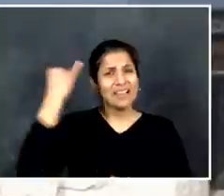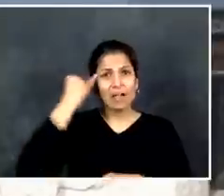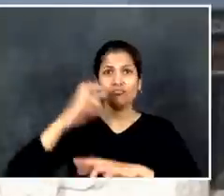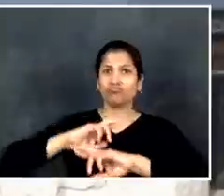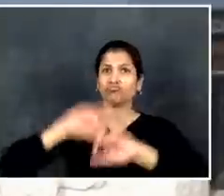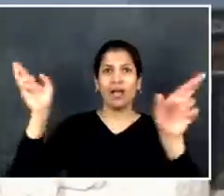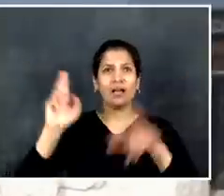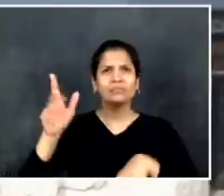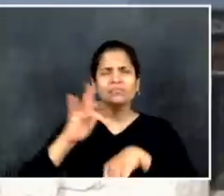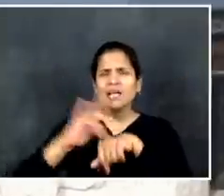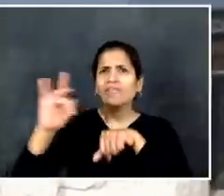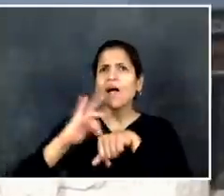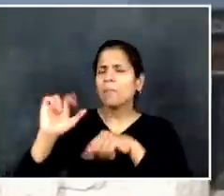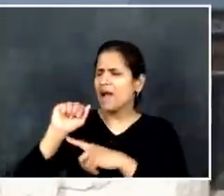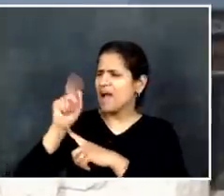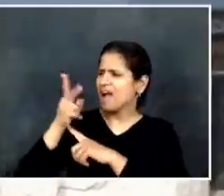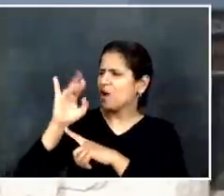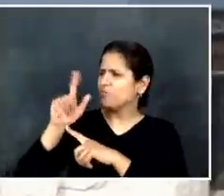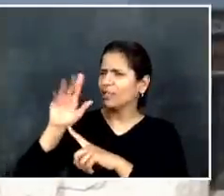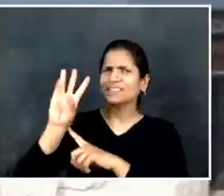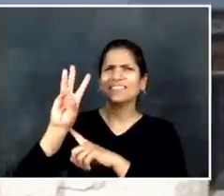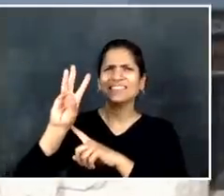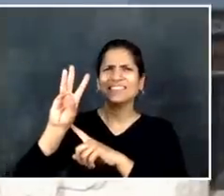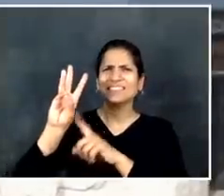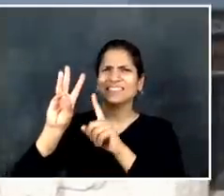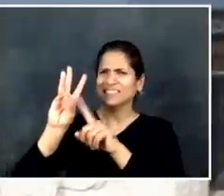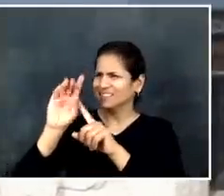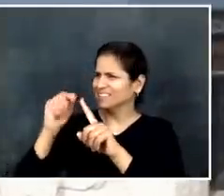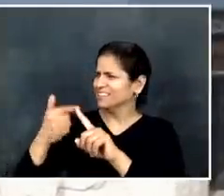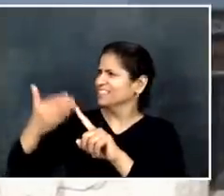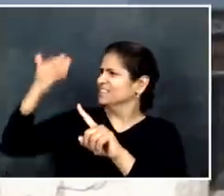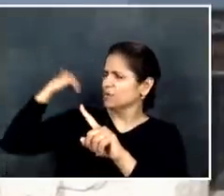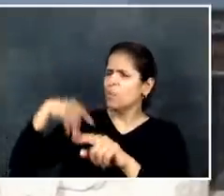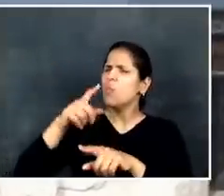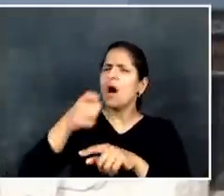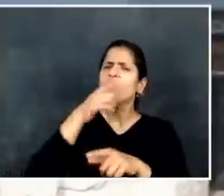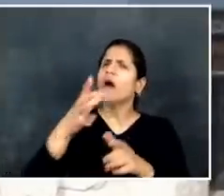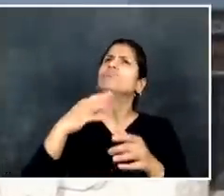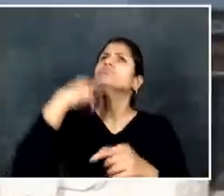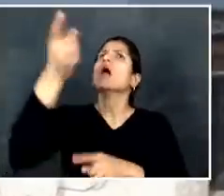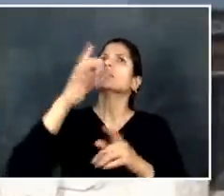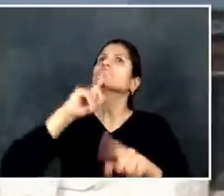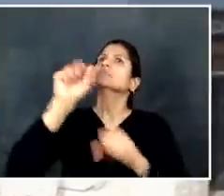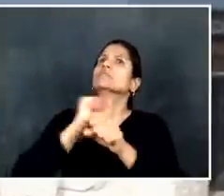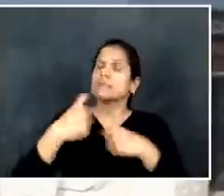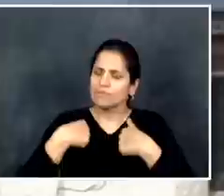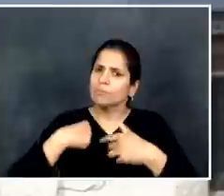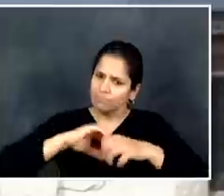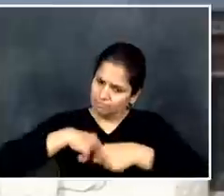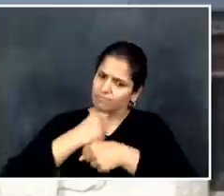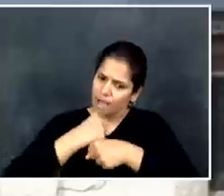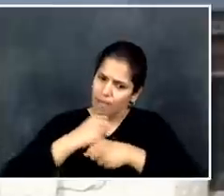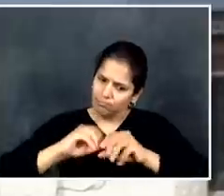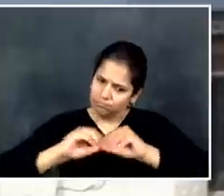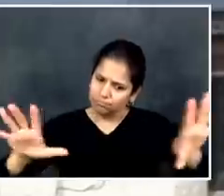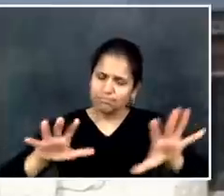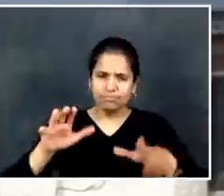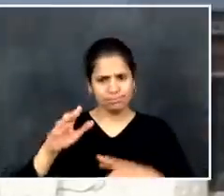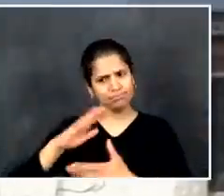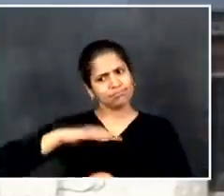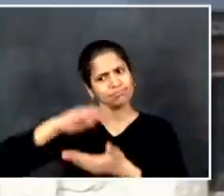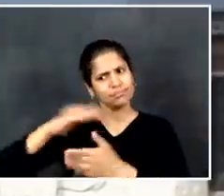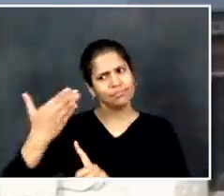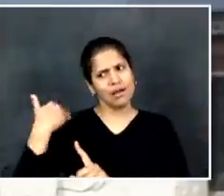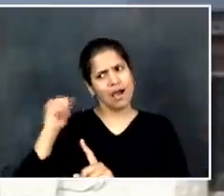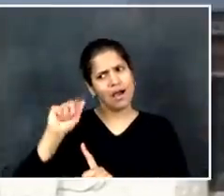for James Patchett, I was looking for an update on the homegrown testing. Have any of the contracts with the universities and the private